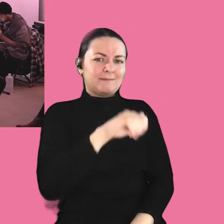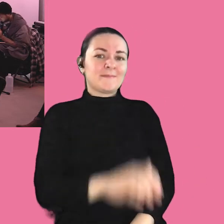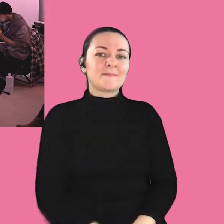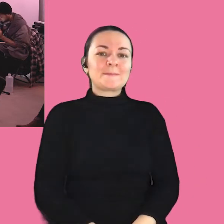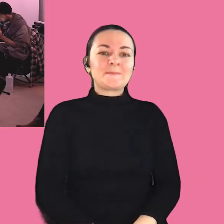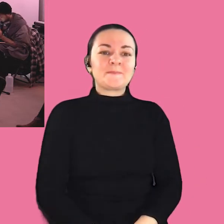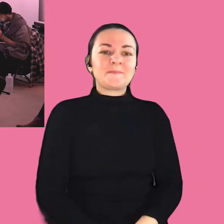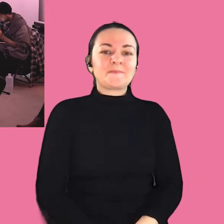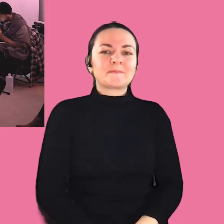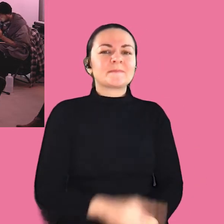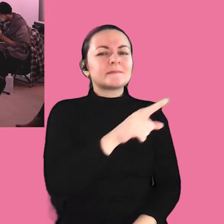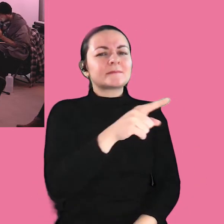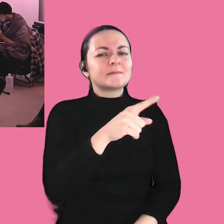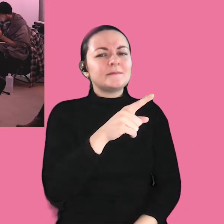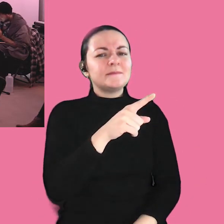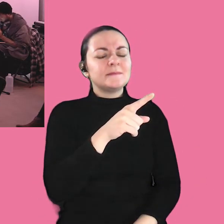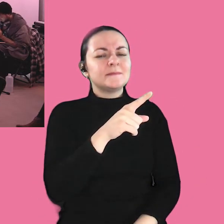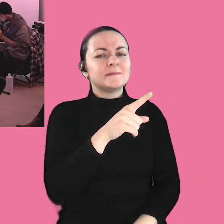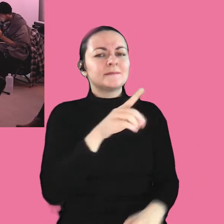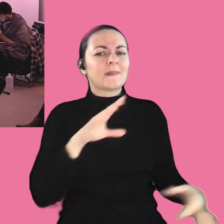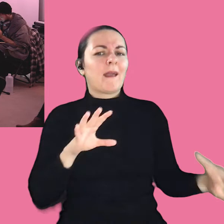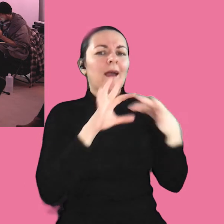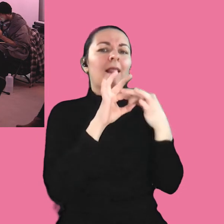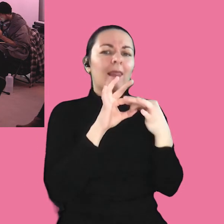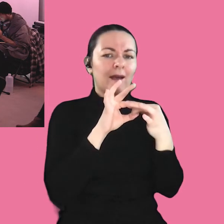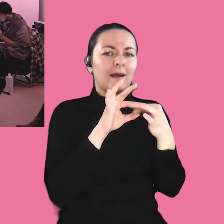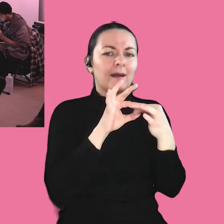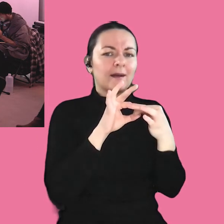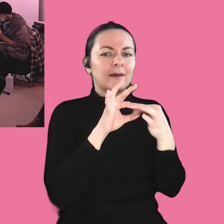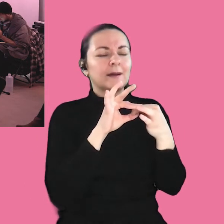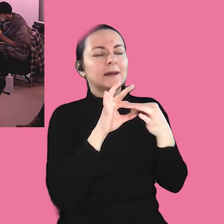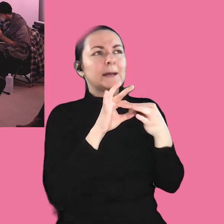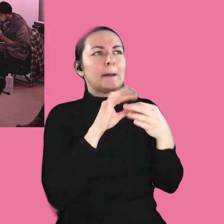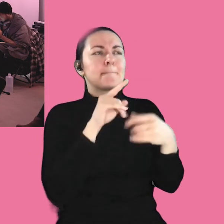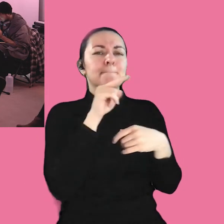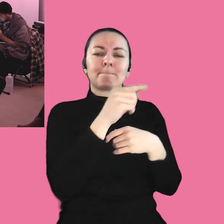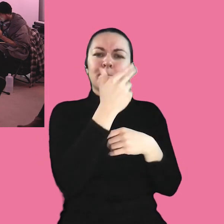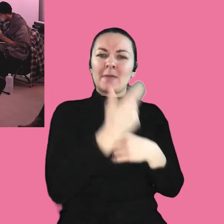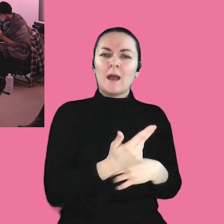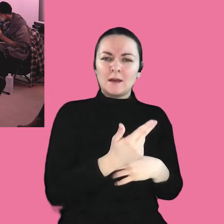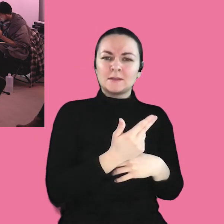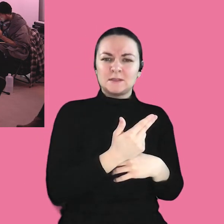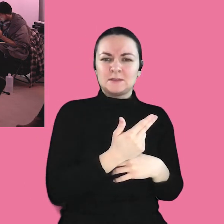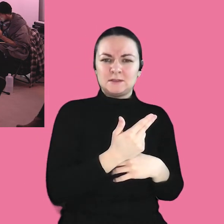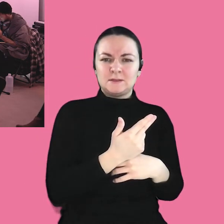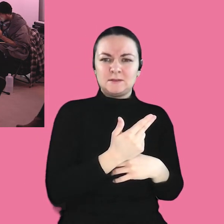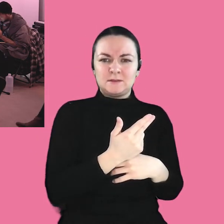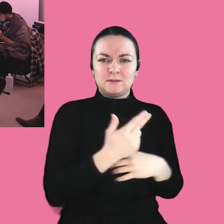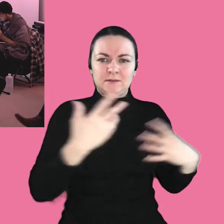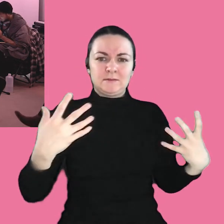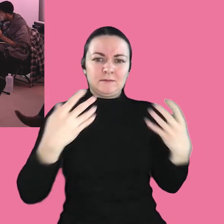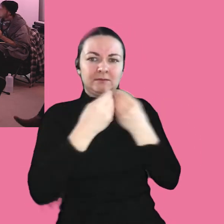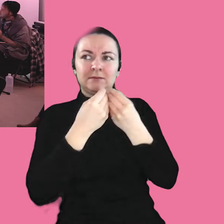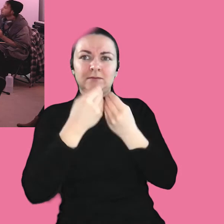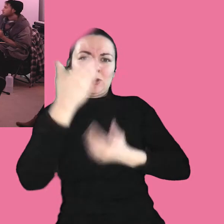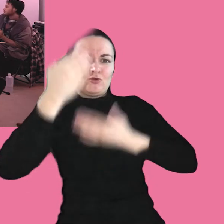of social change. That's why I imagine it as, and I've been very, very lucky that I've been welcomed into Glasgow as my home as well. And I